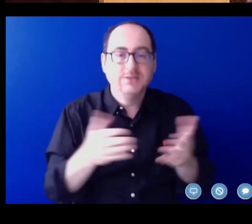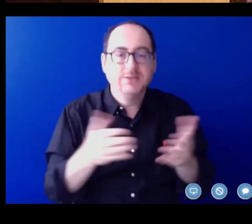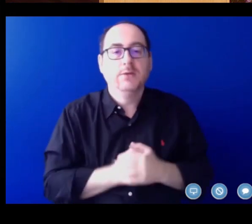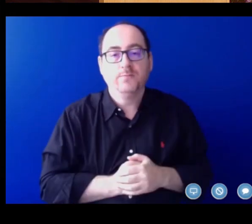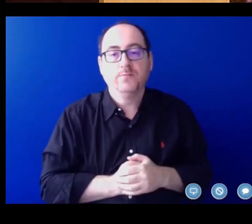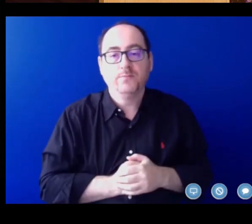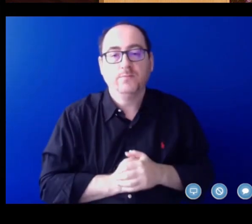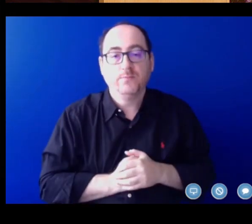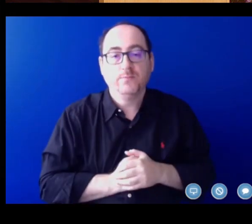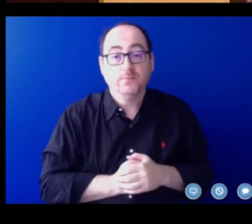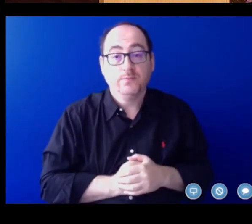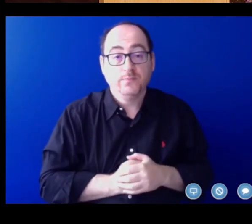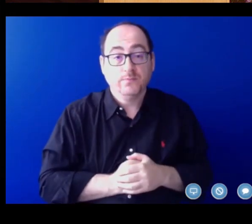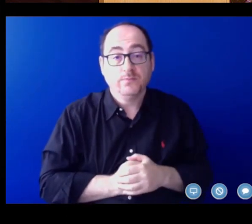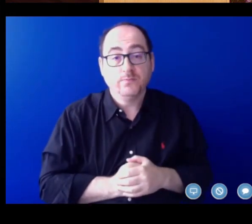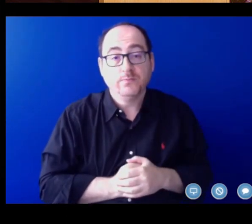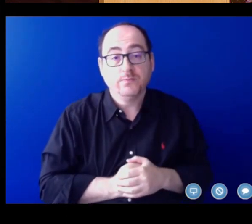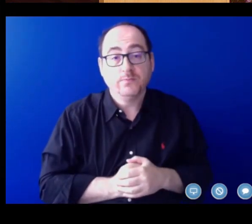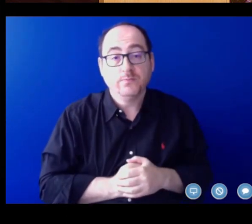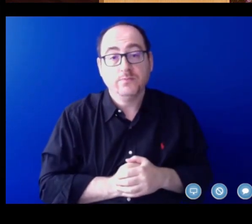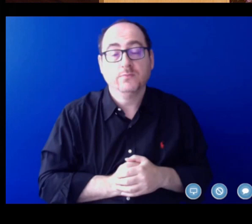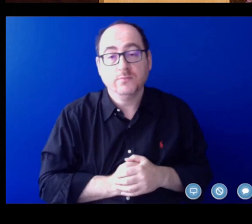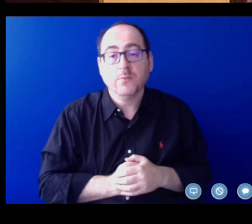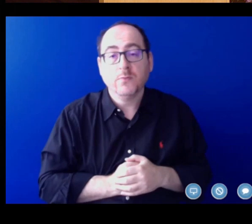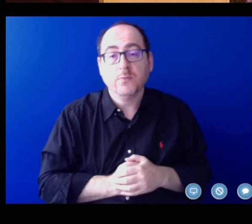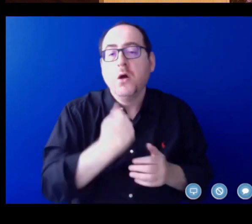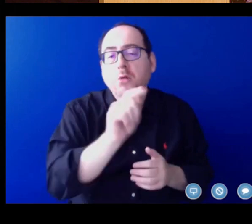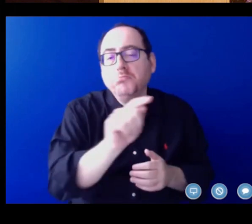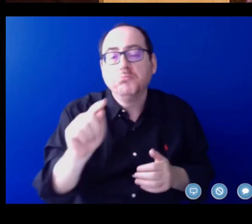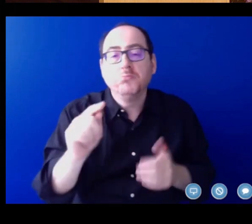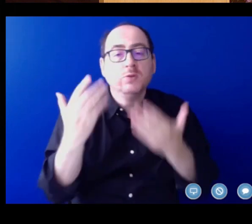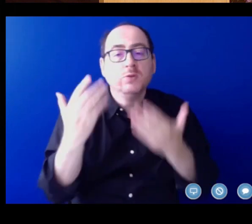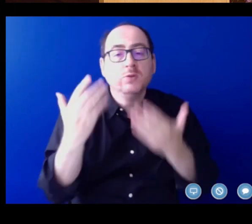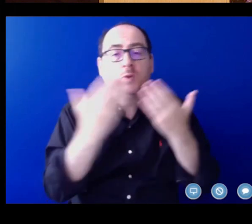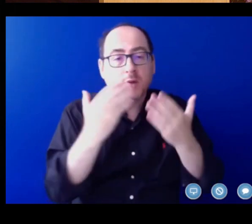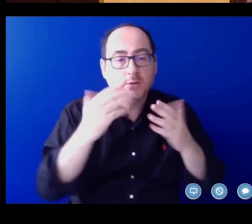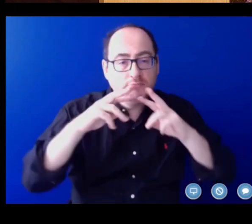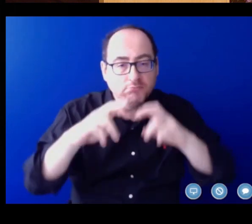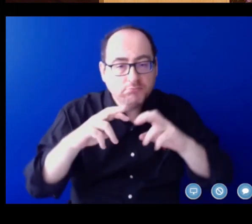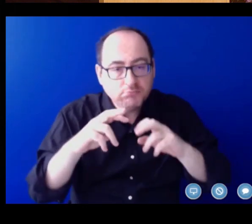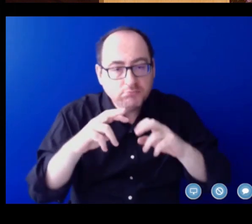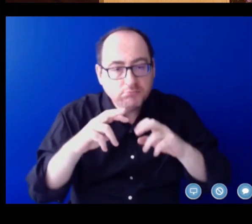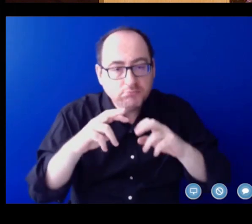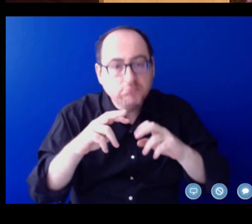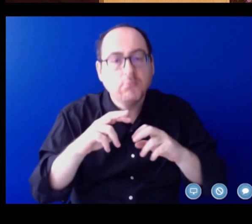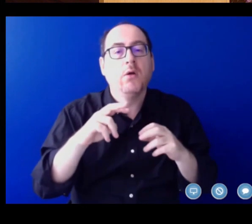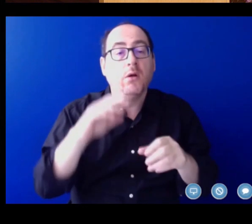And that produced the report that you can see there, and that's also available online.